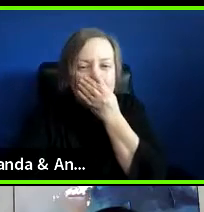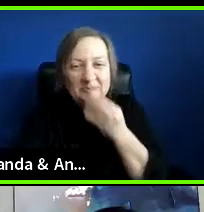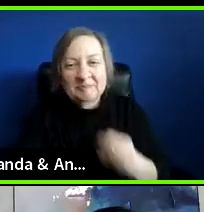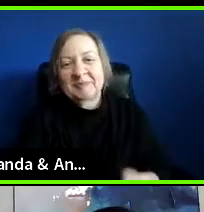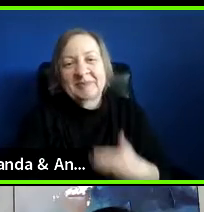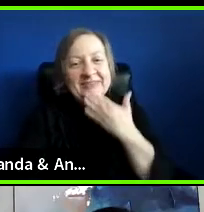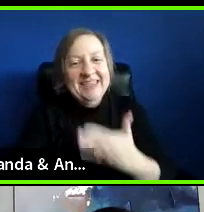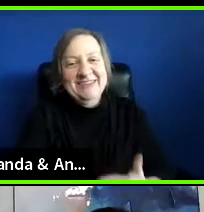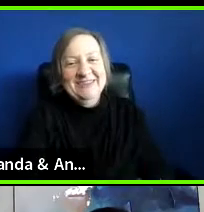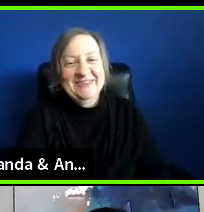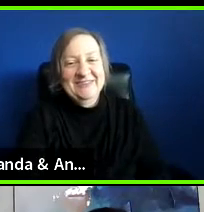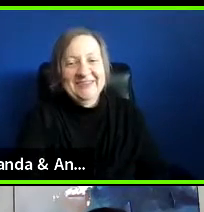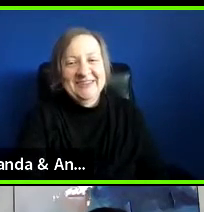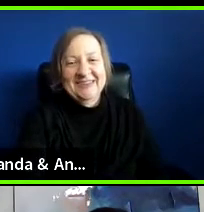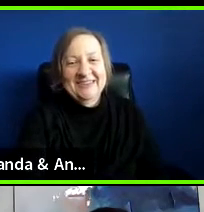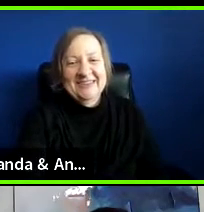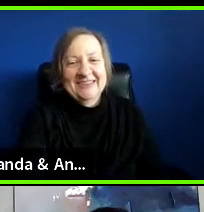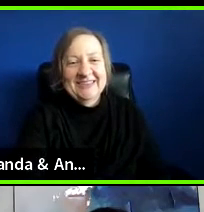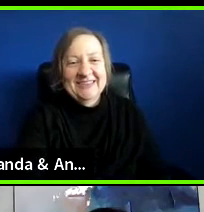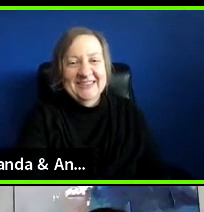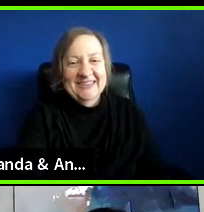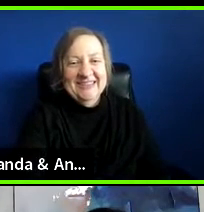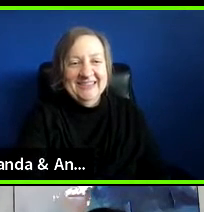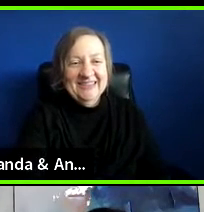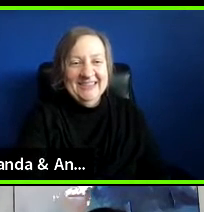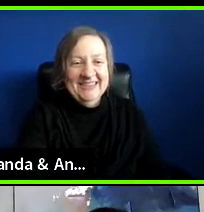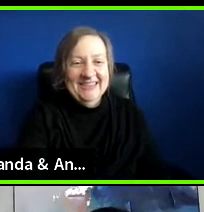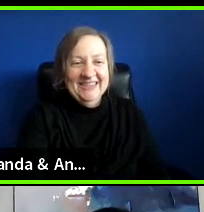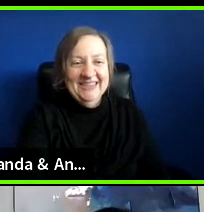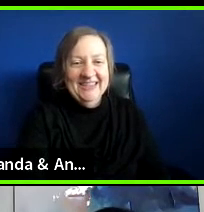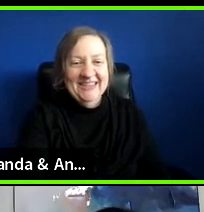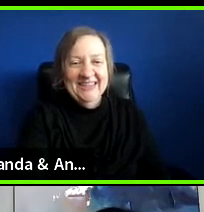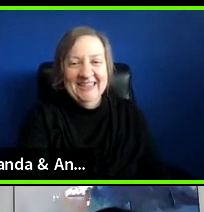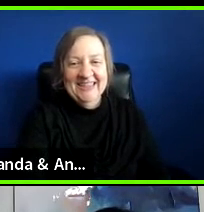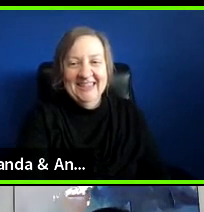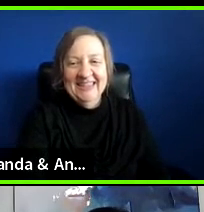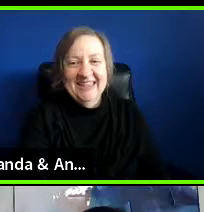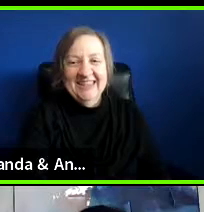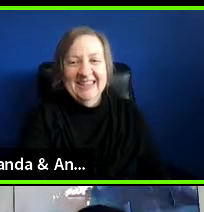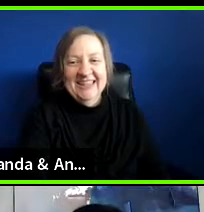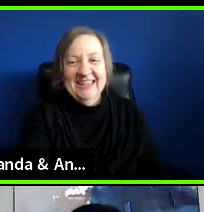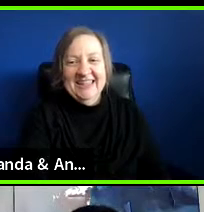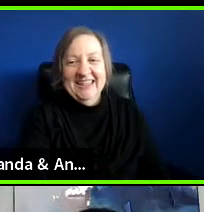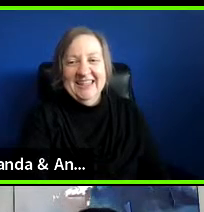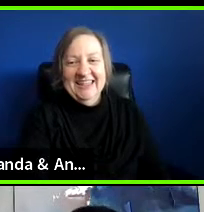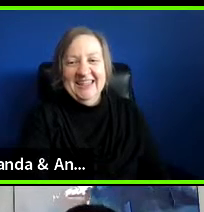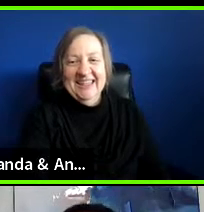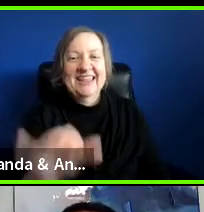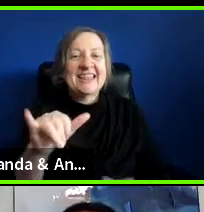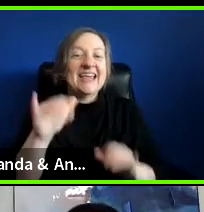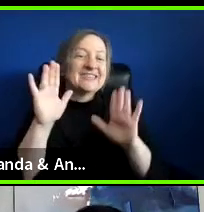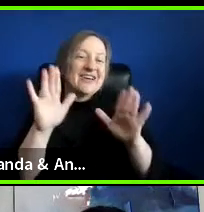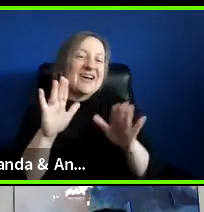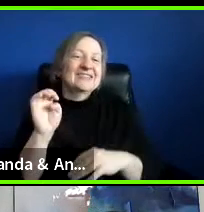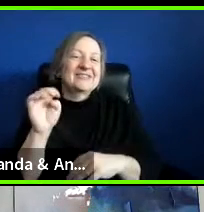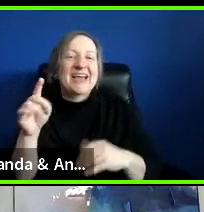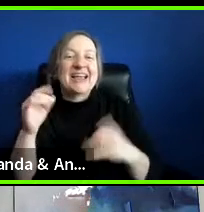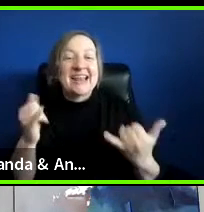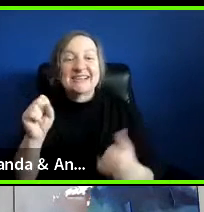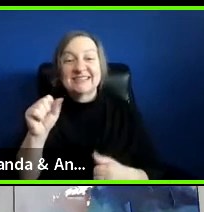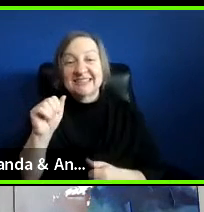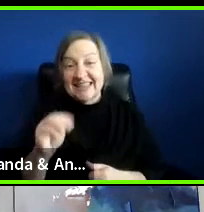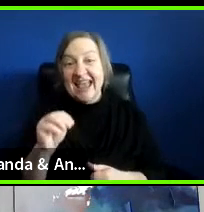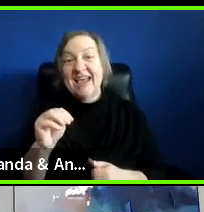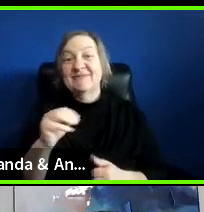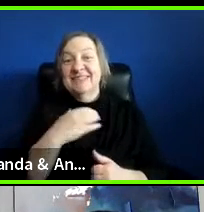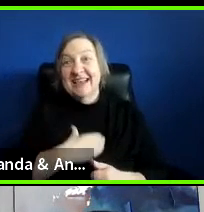Thank you. That's awesome, Ed. And Sam's now hungry for cookies. So just an alert there, Lynn. Perhaps our next